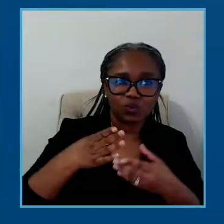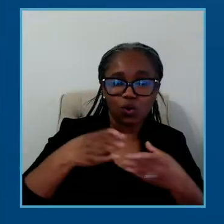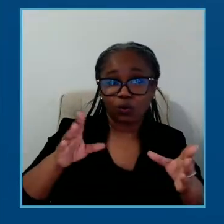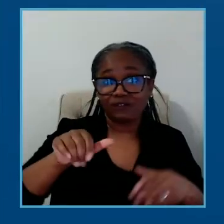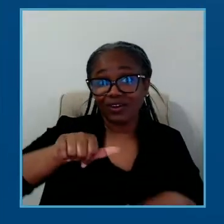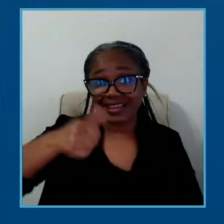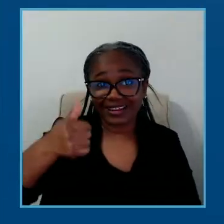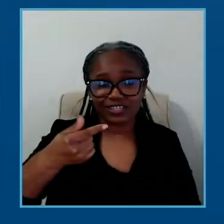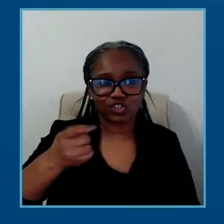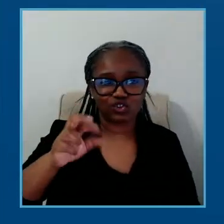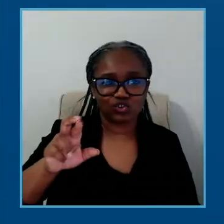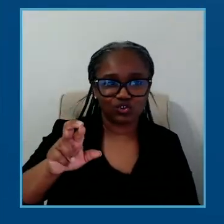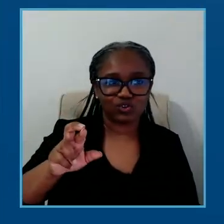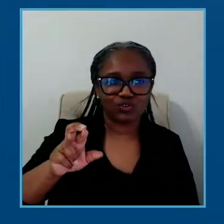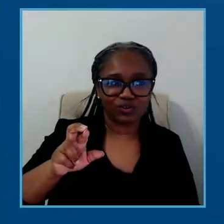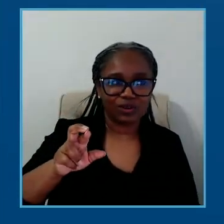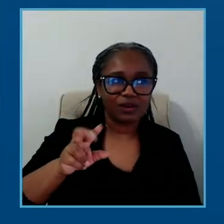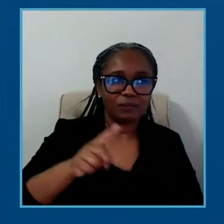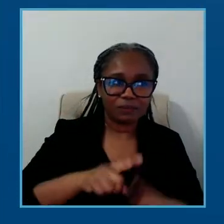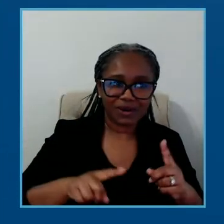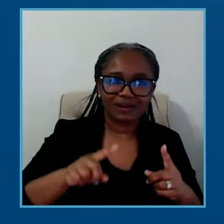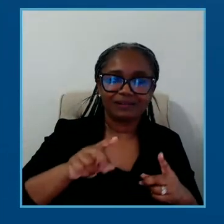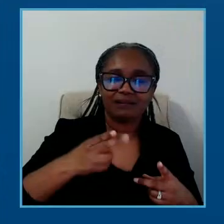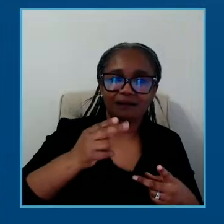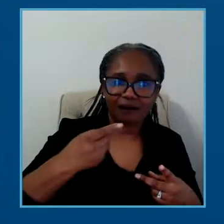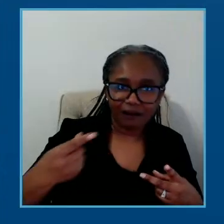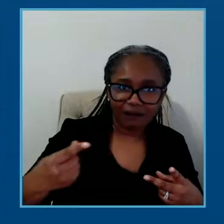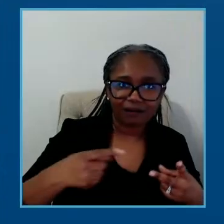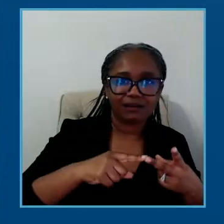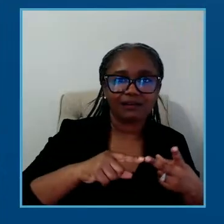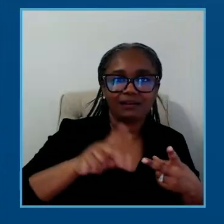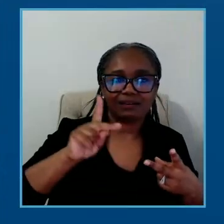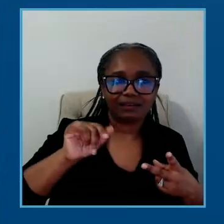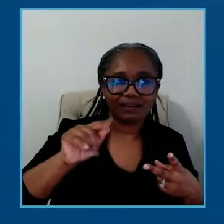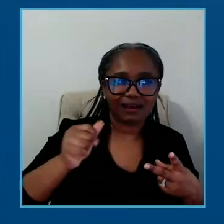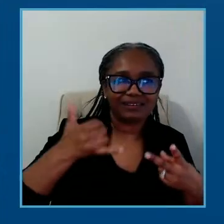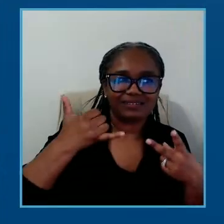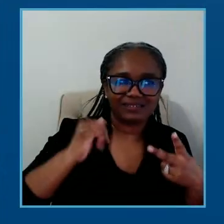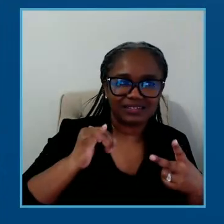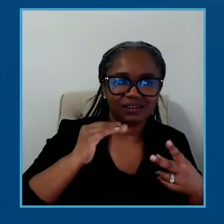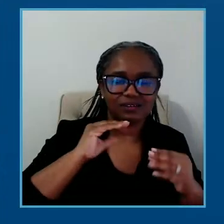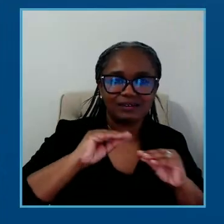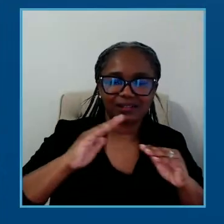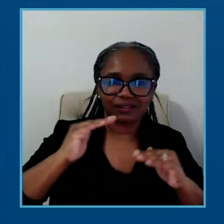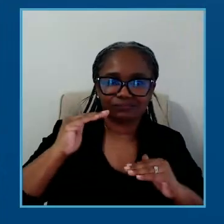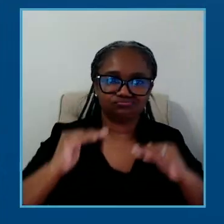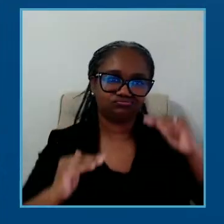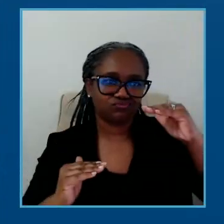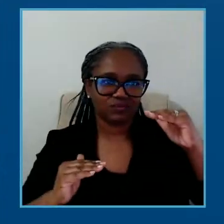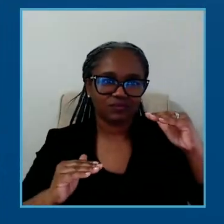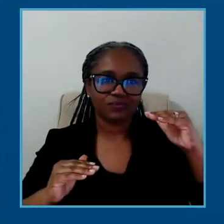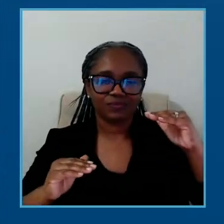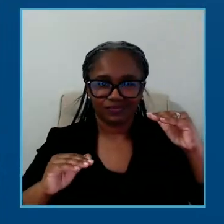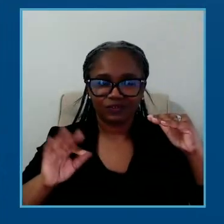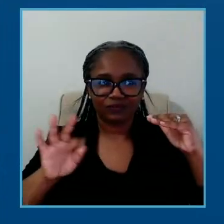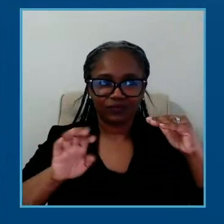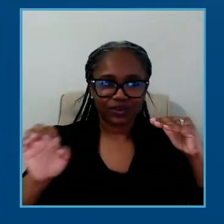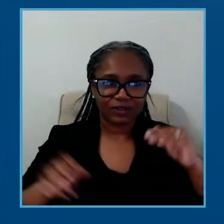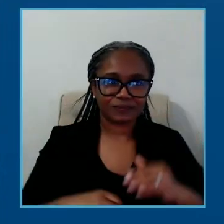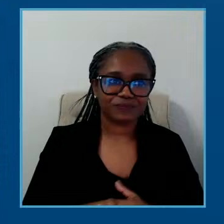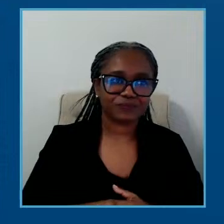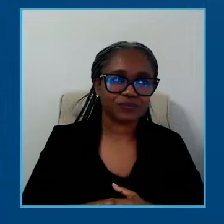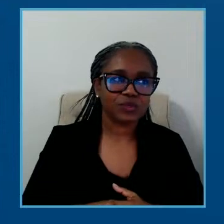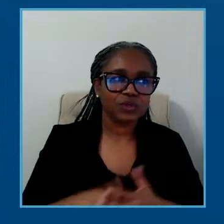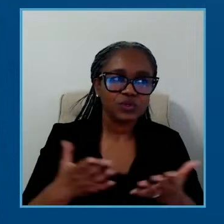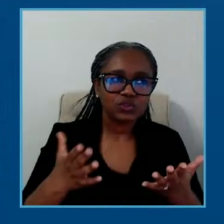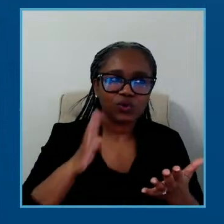What I also know is that while you can argue about one approach to this election or the other, the method of voting here that